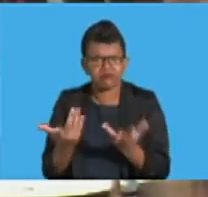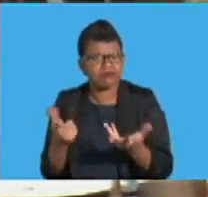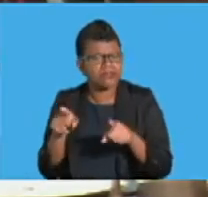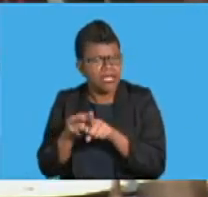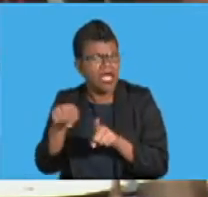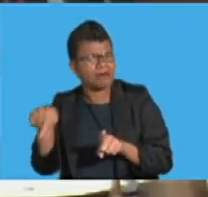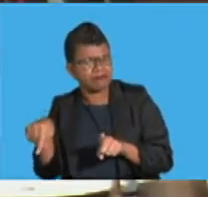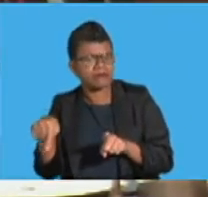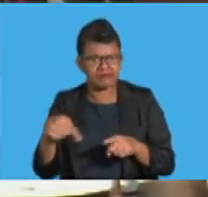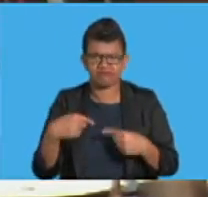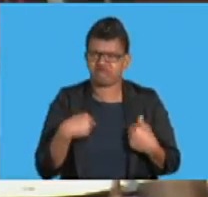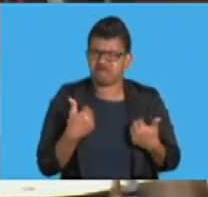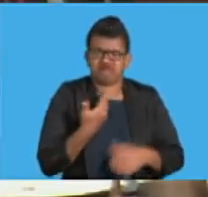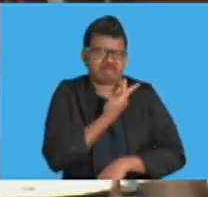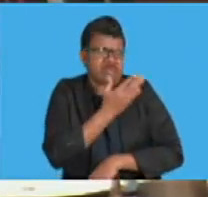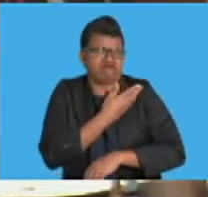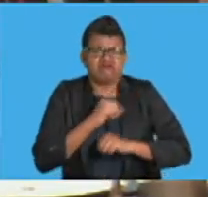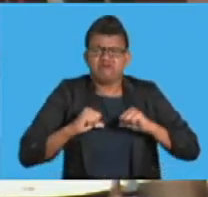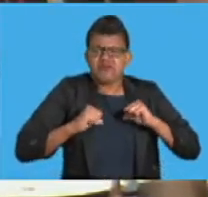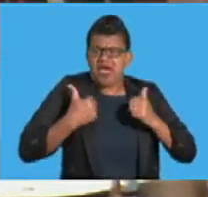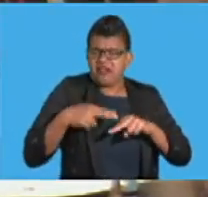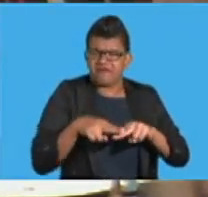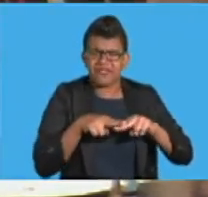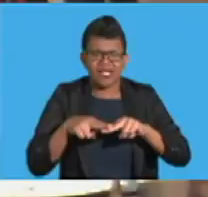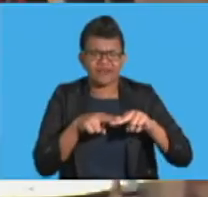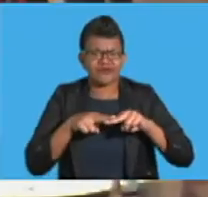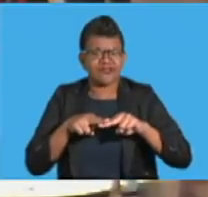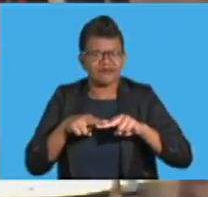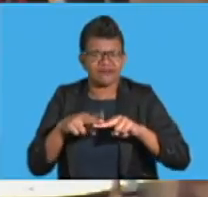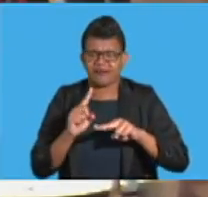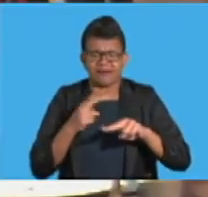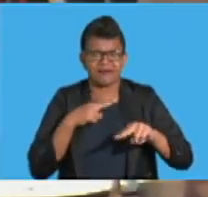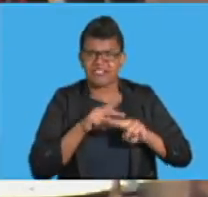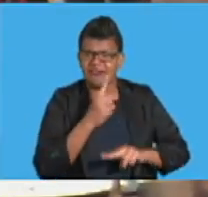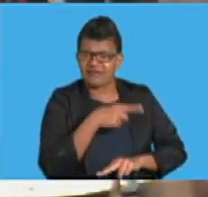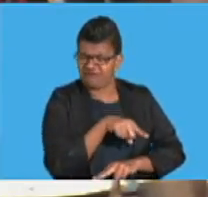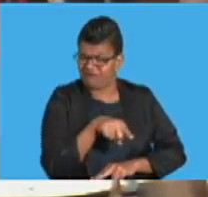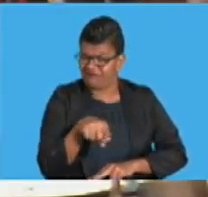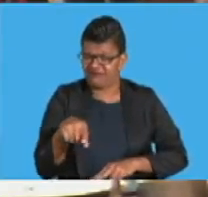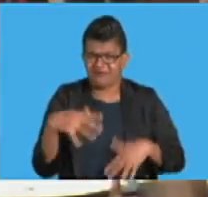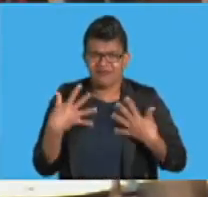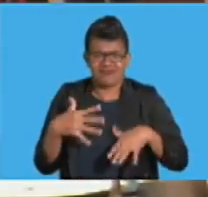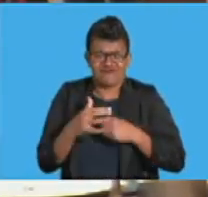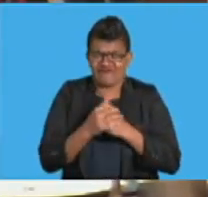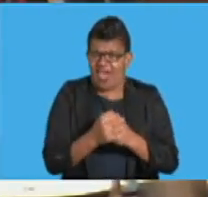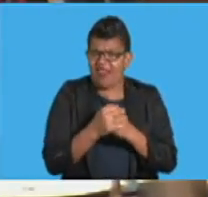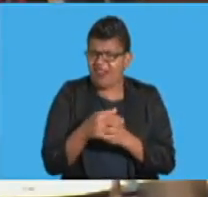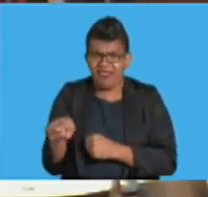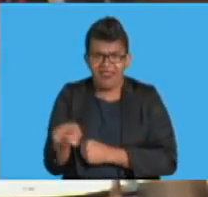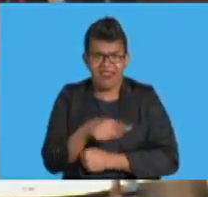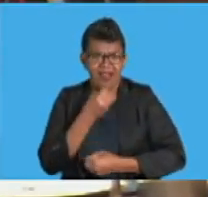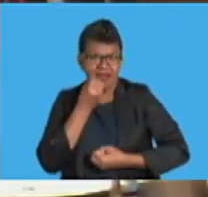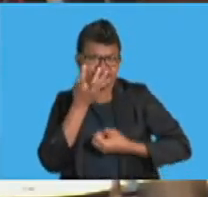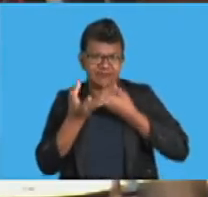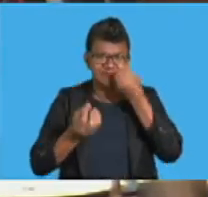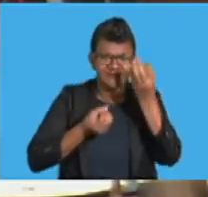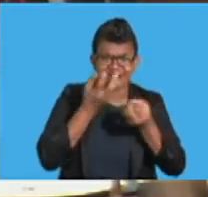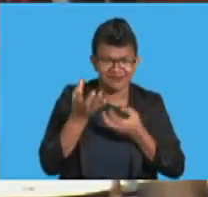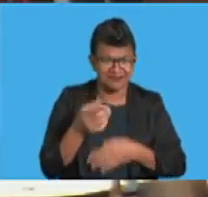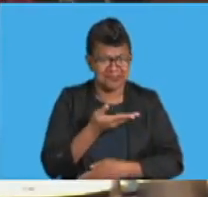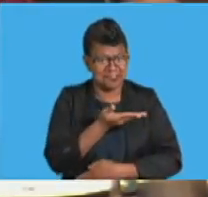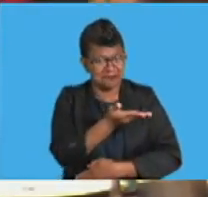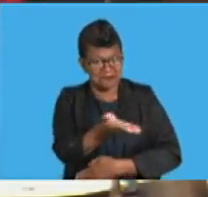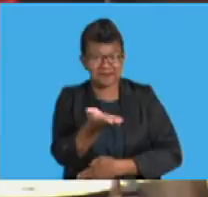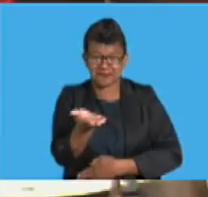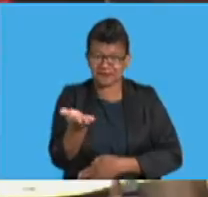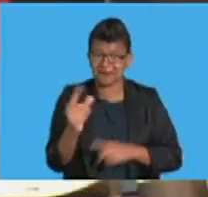on this side of the House with my Fiji First colleagues in government and to coin the sentiments expressed so proudly by our courageous